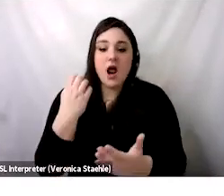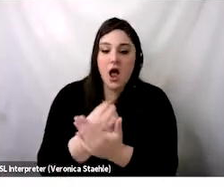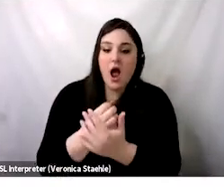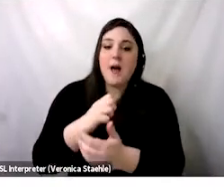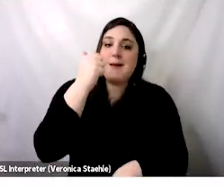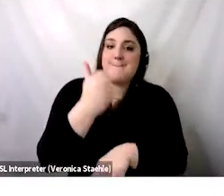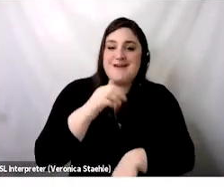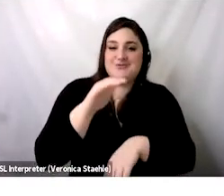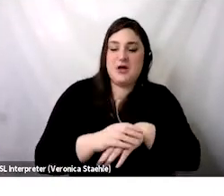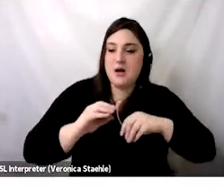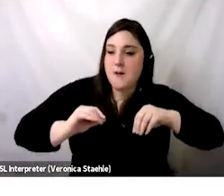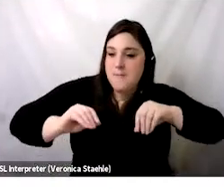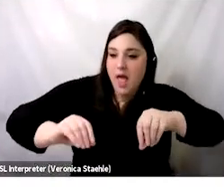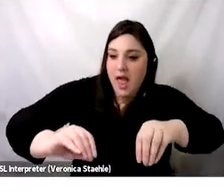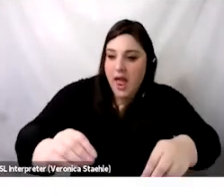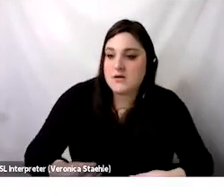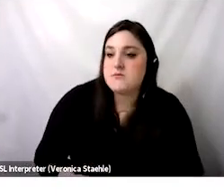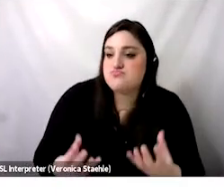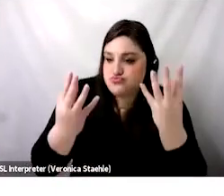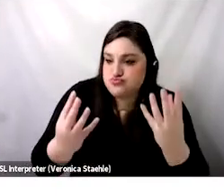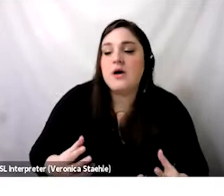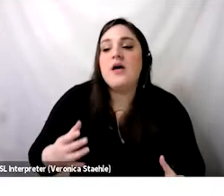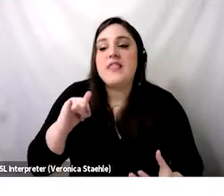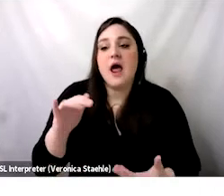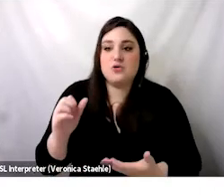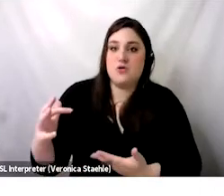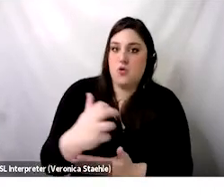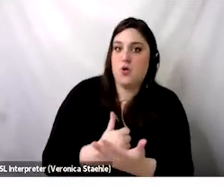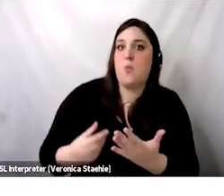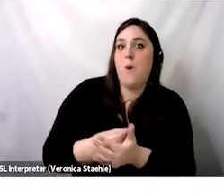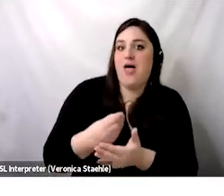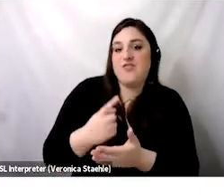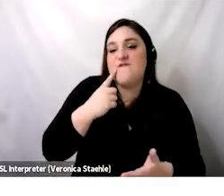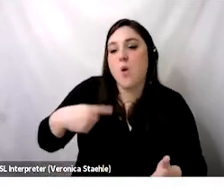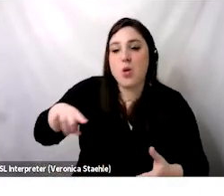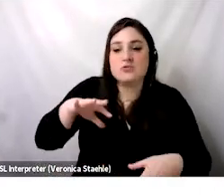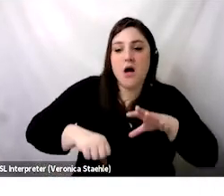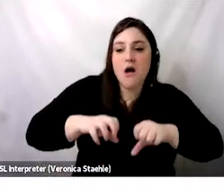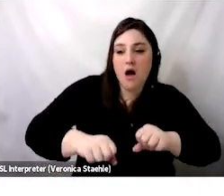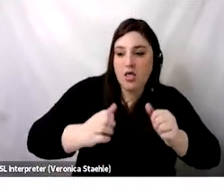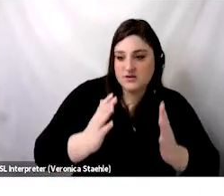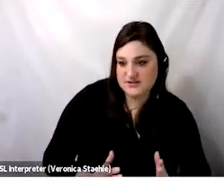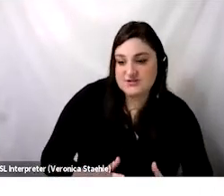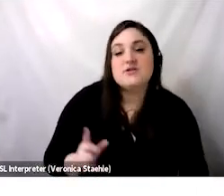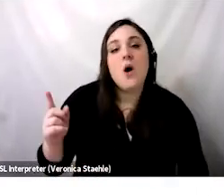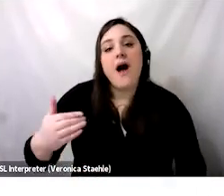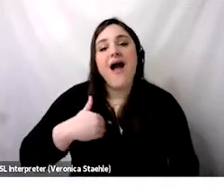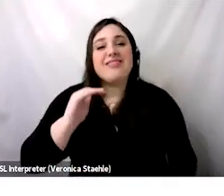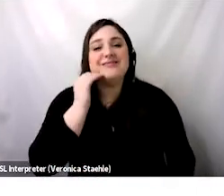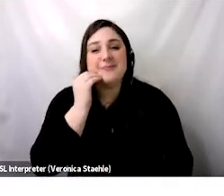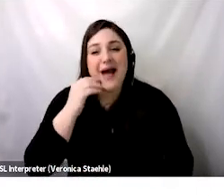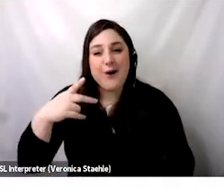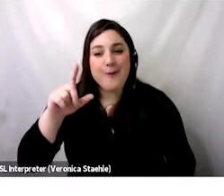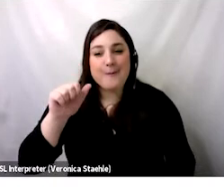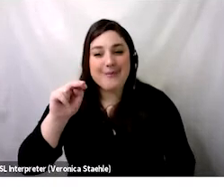plantation crops that brought wealth to the colonists. You have the tobacco plantations happening in